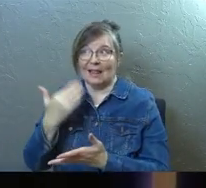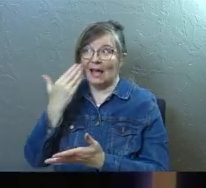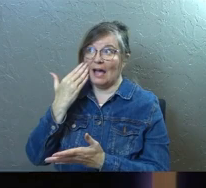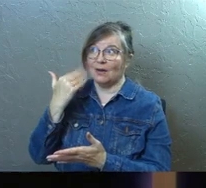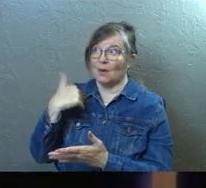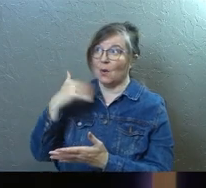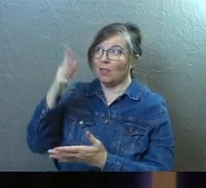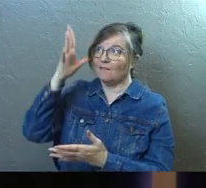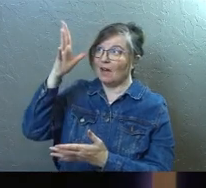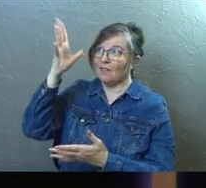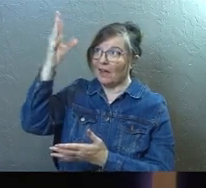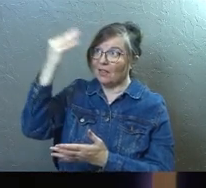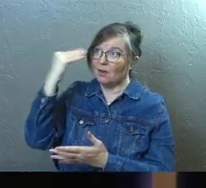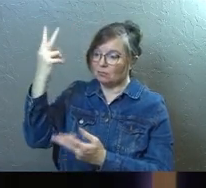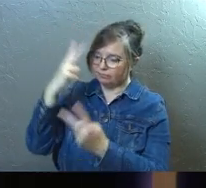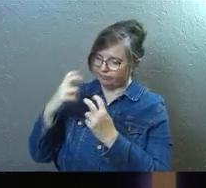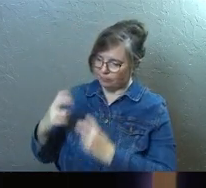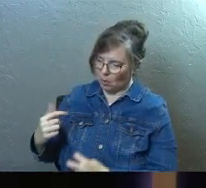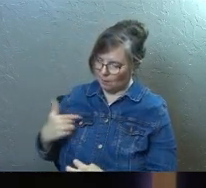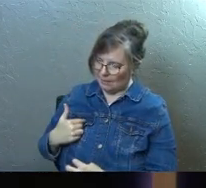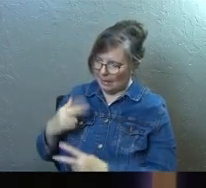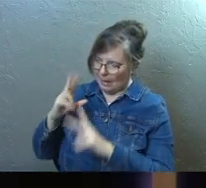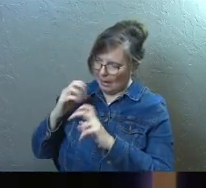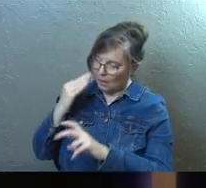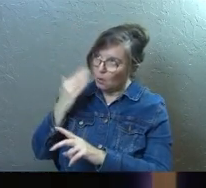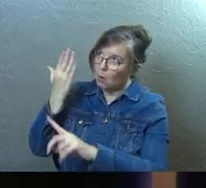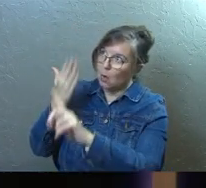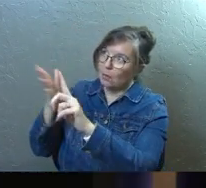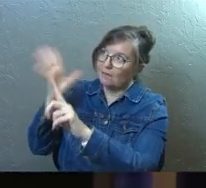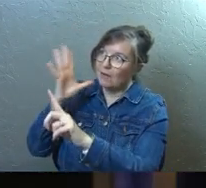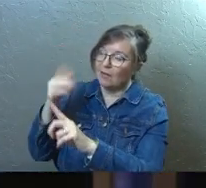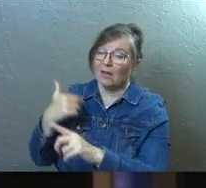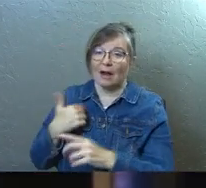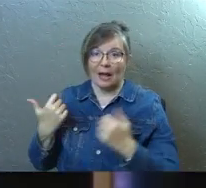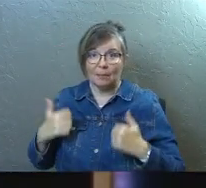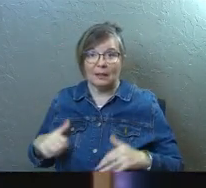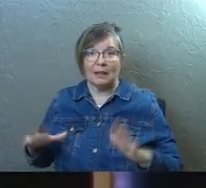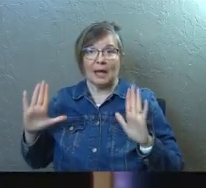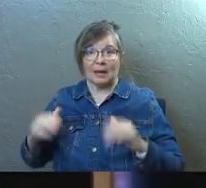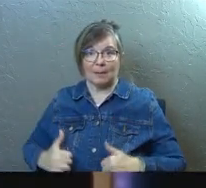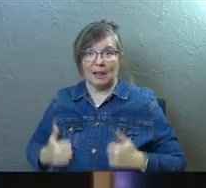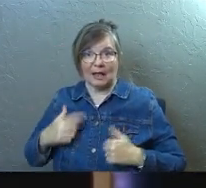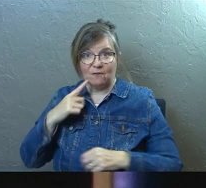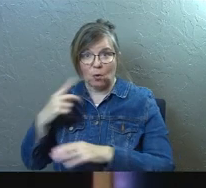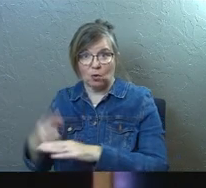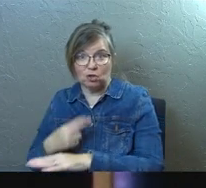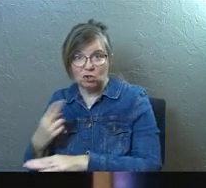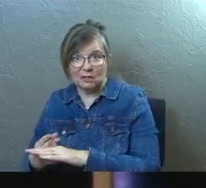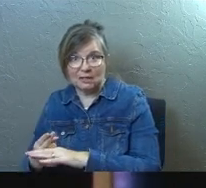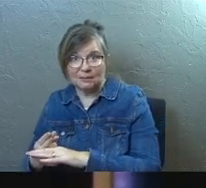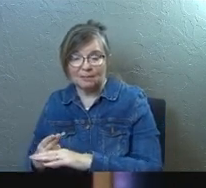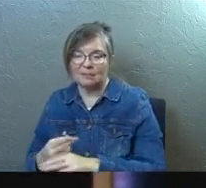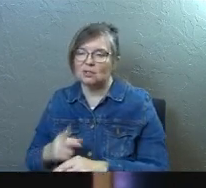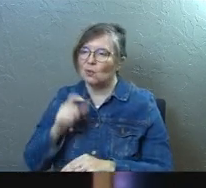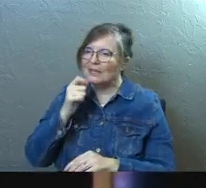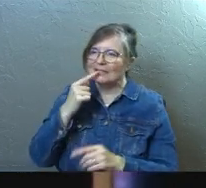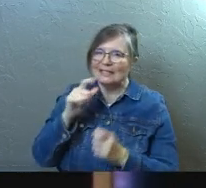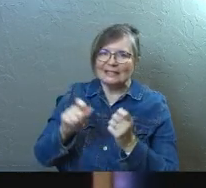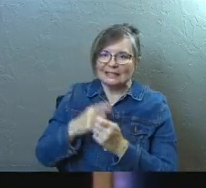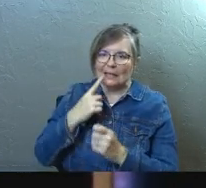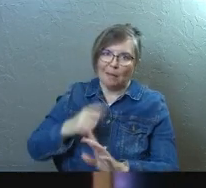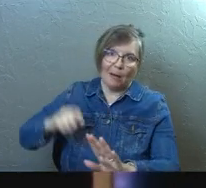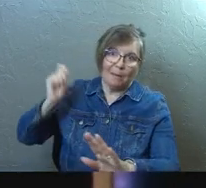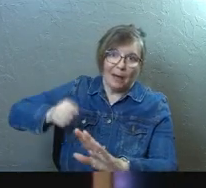know the Father and I lay down my life for the sheep. So Jesus doesn't describe it here like David did. He doesn't say, I pick